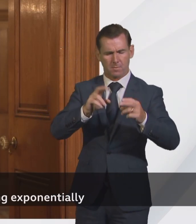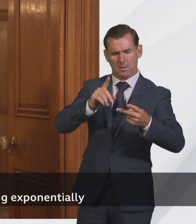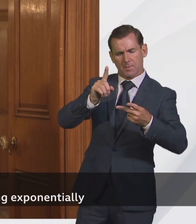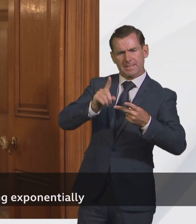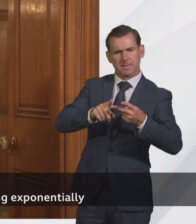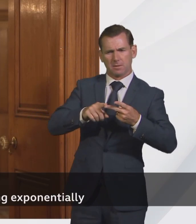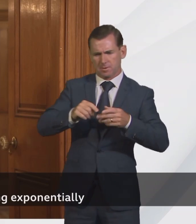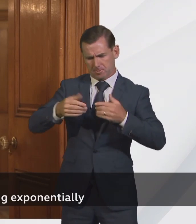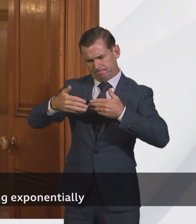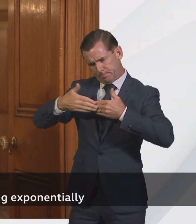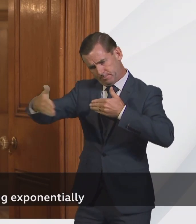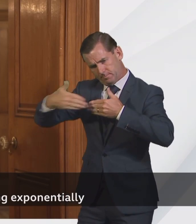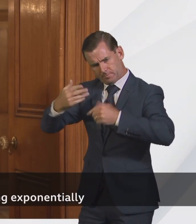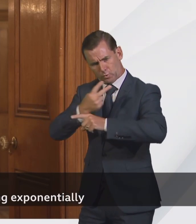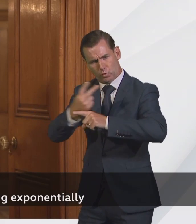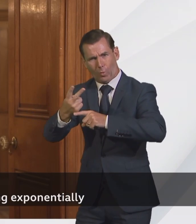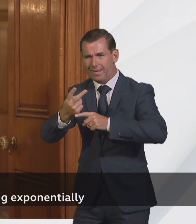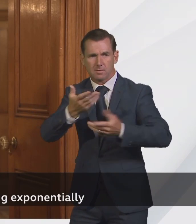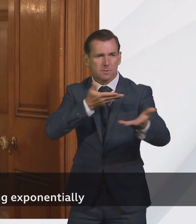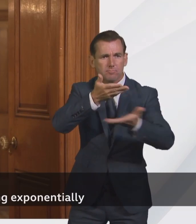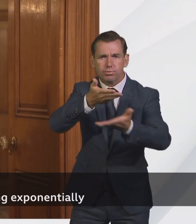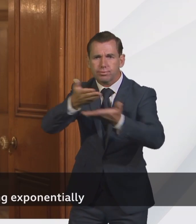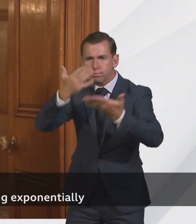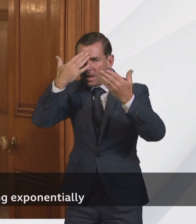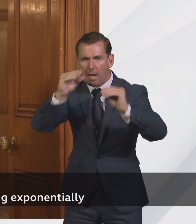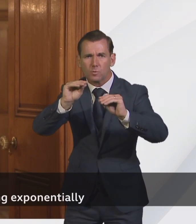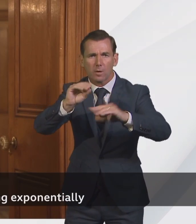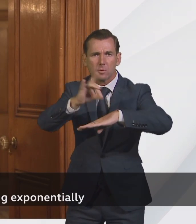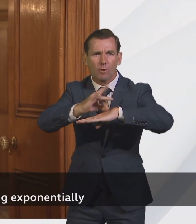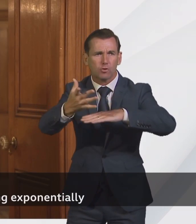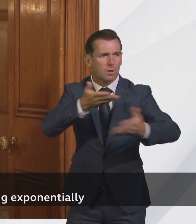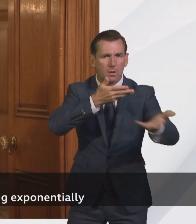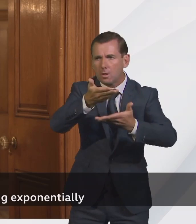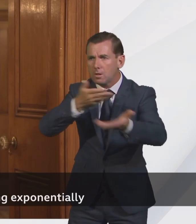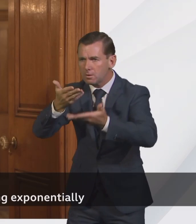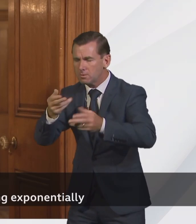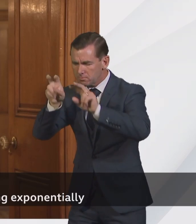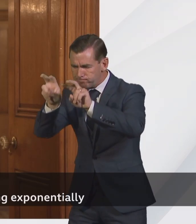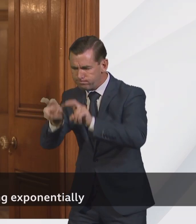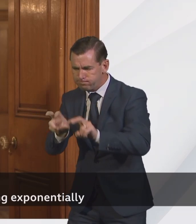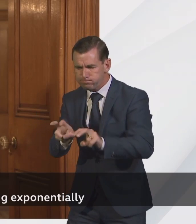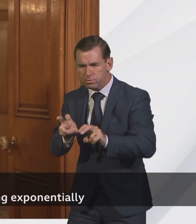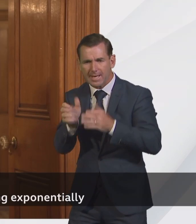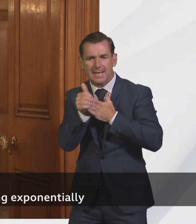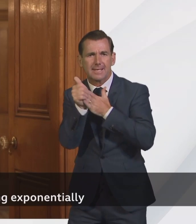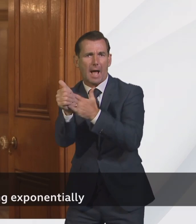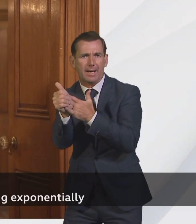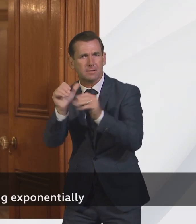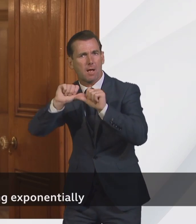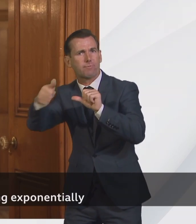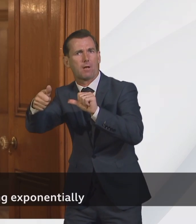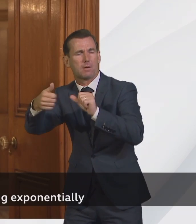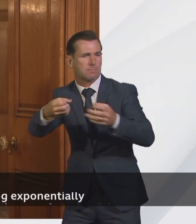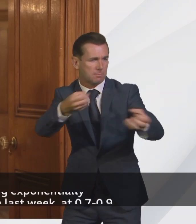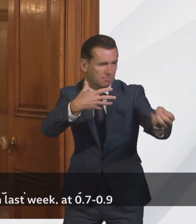next 2 weeks, we want to consult closely with the sector before we issue our guidance and our